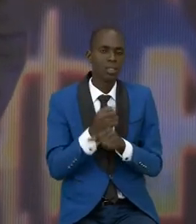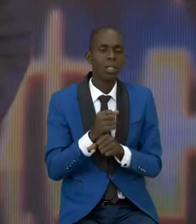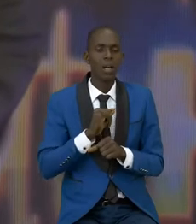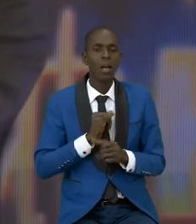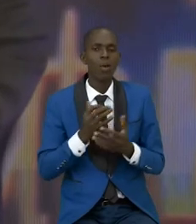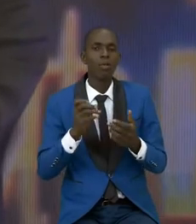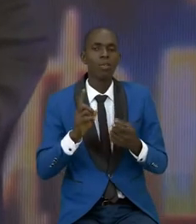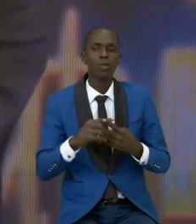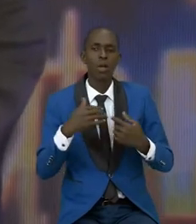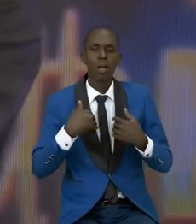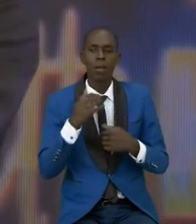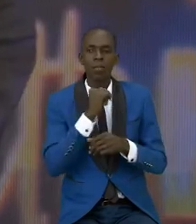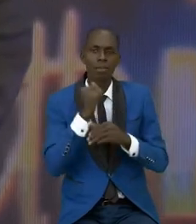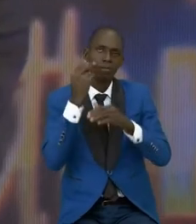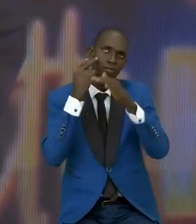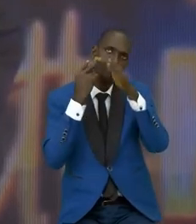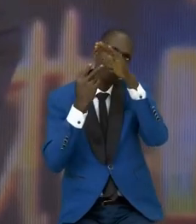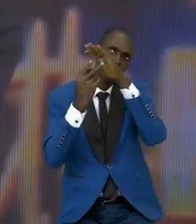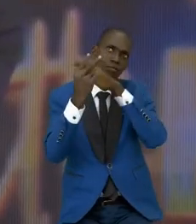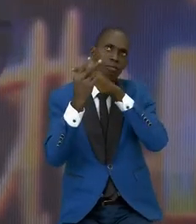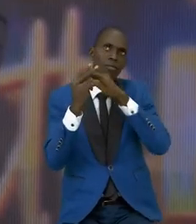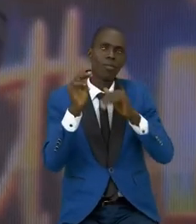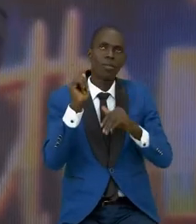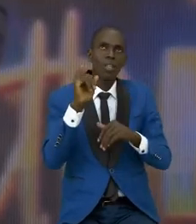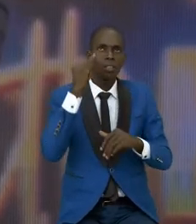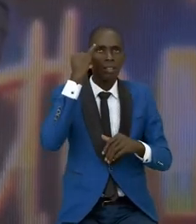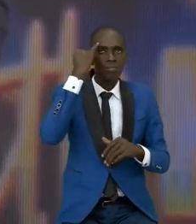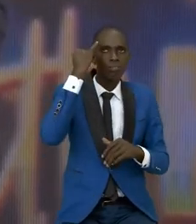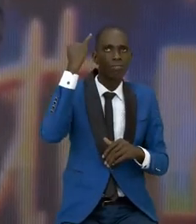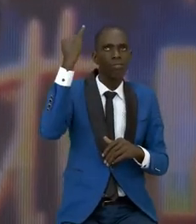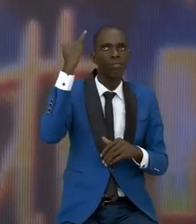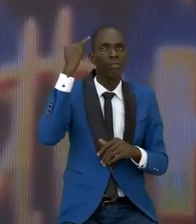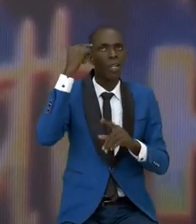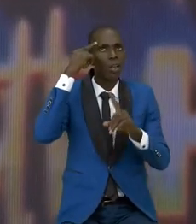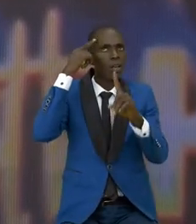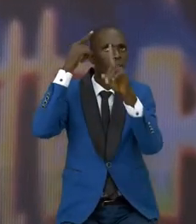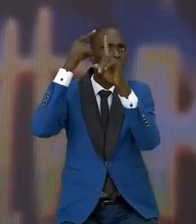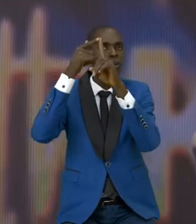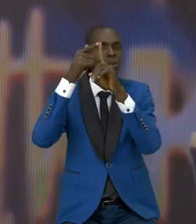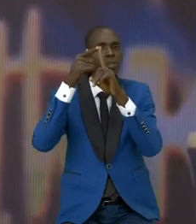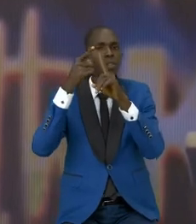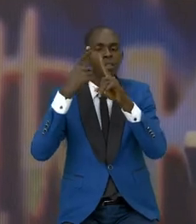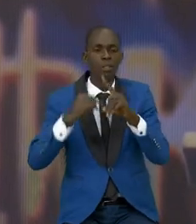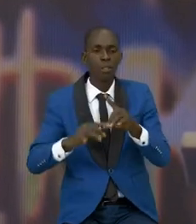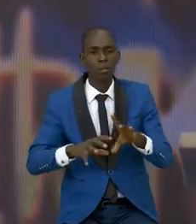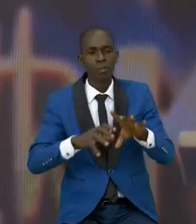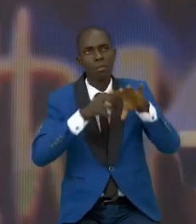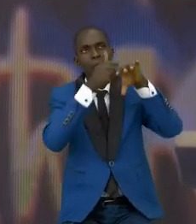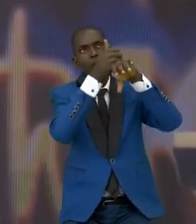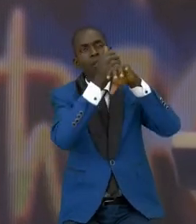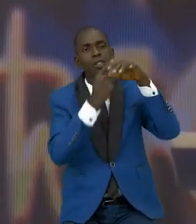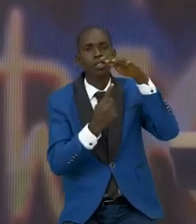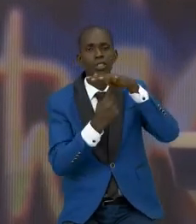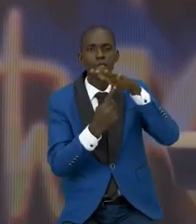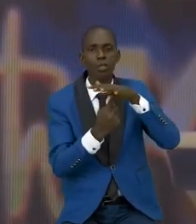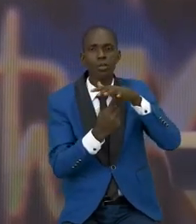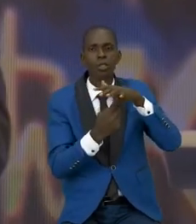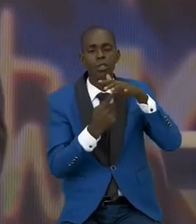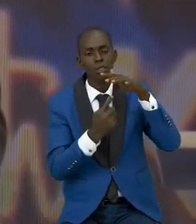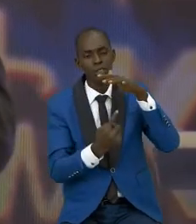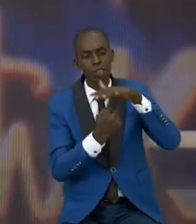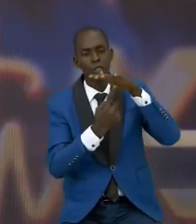a vision, an ideal, a goal, the mountaintop, the peak, the